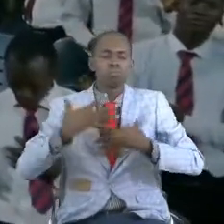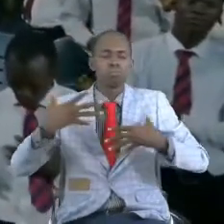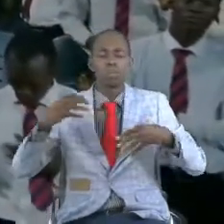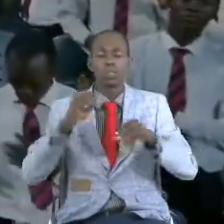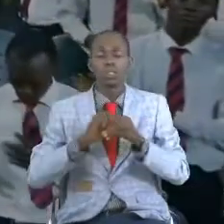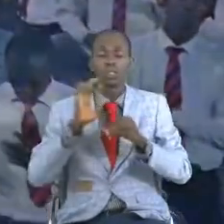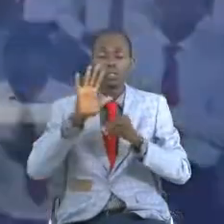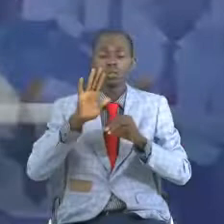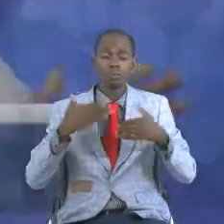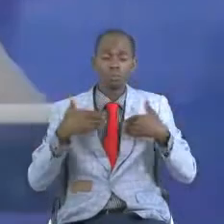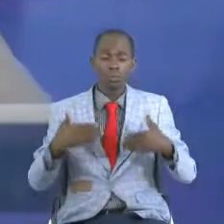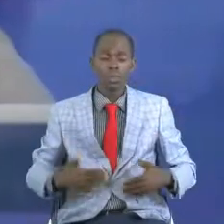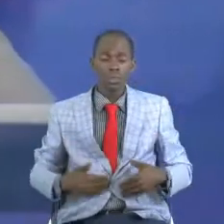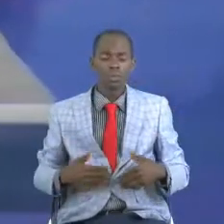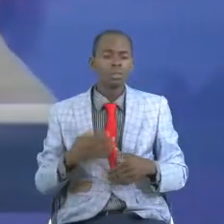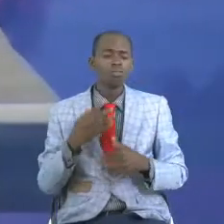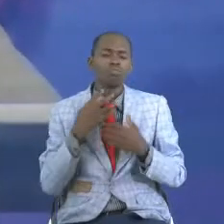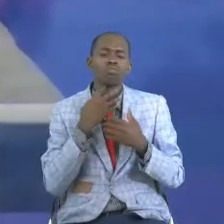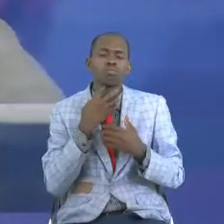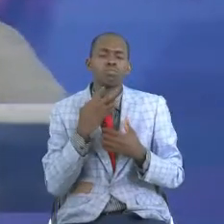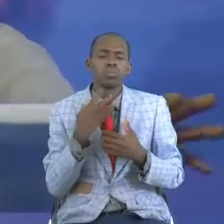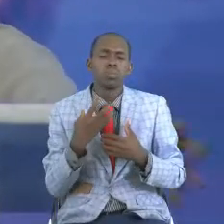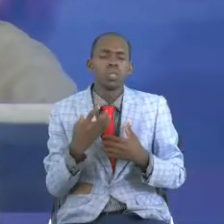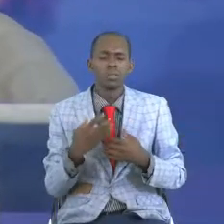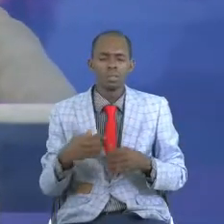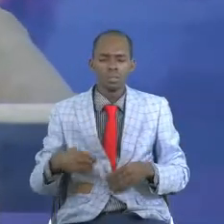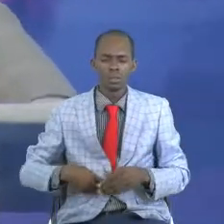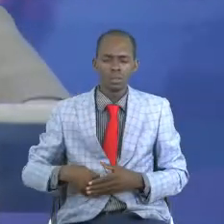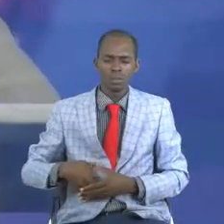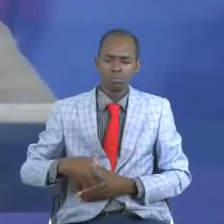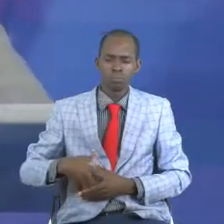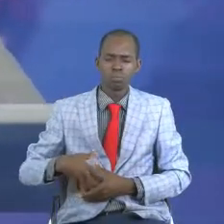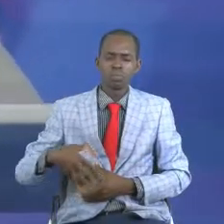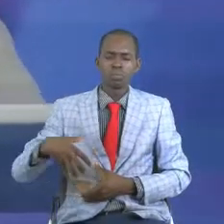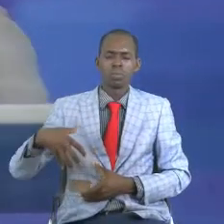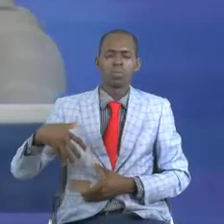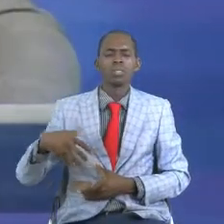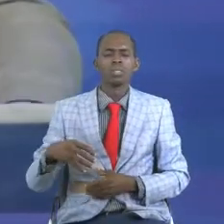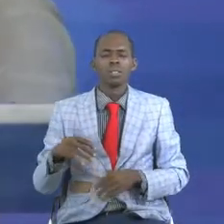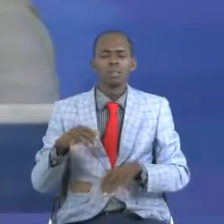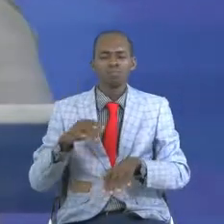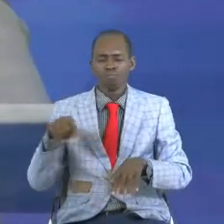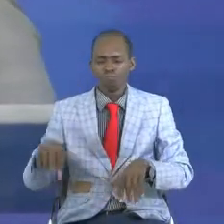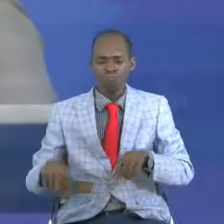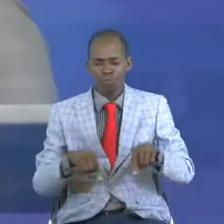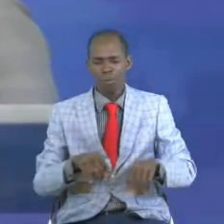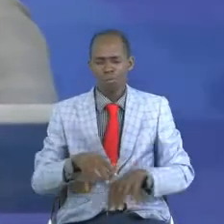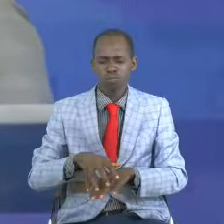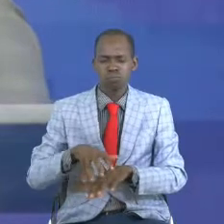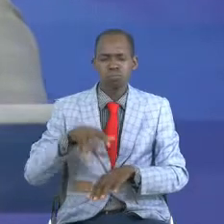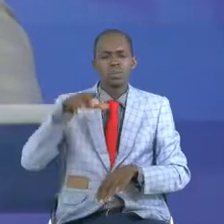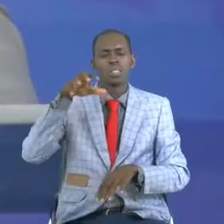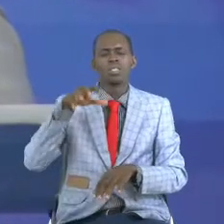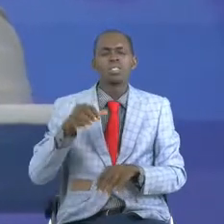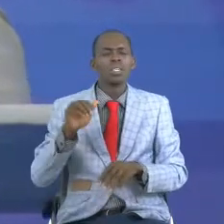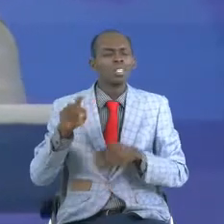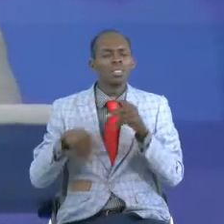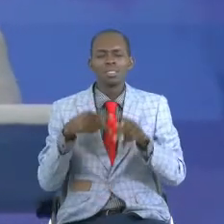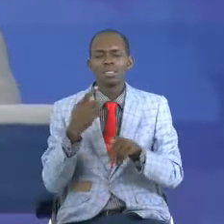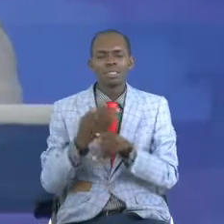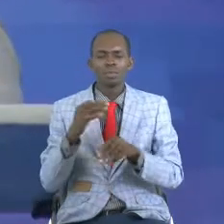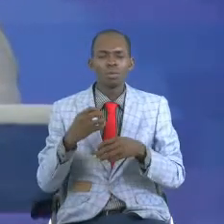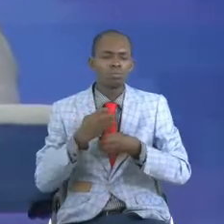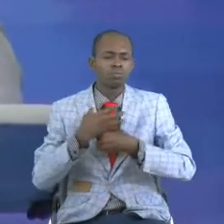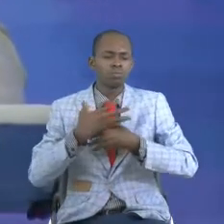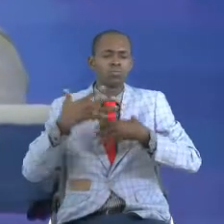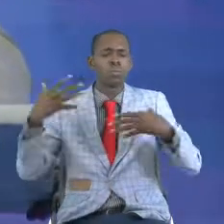goiter, fibroid, elephantiasis, hernia, I command right now, swelling,